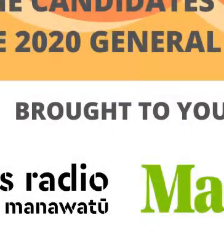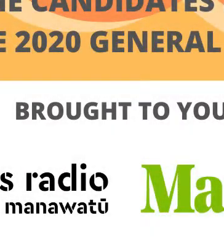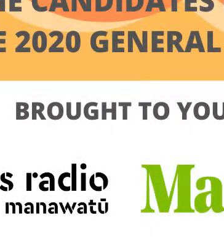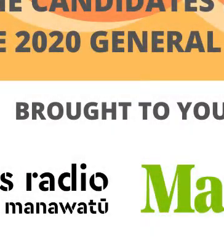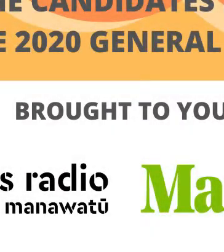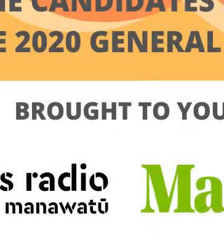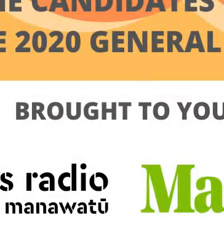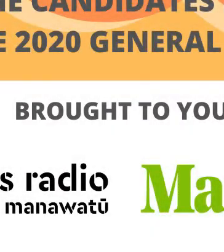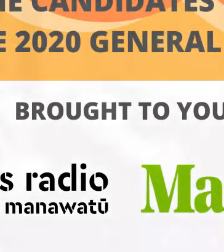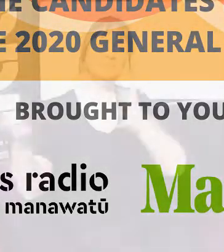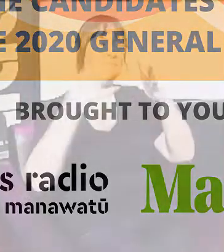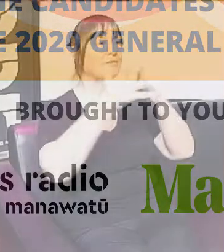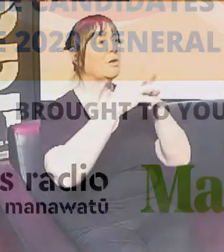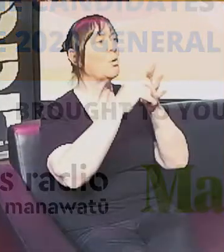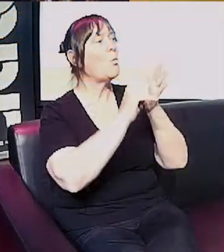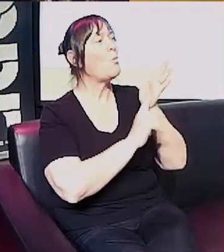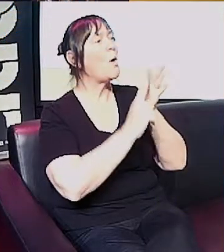Ladies and gentlemen, please welcome William Wood.